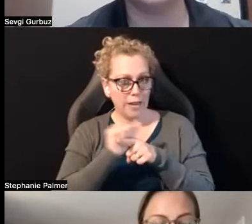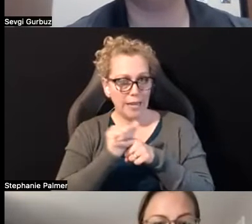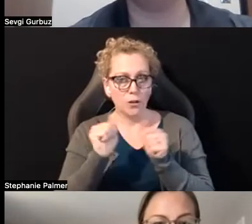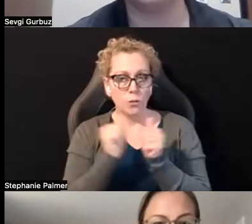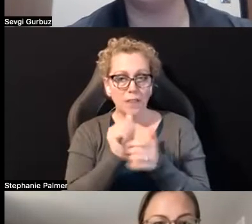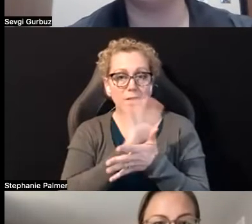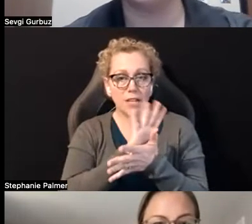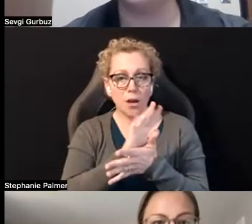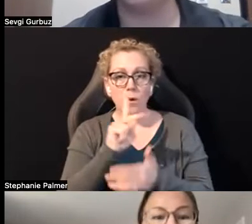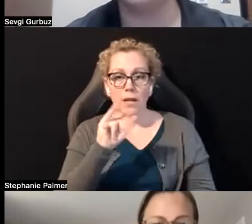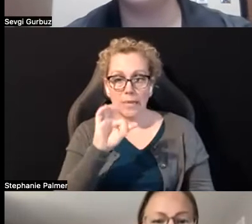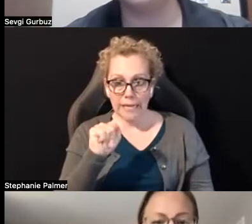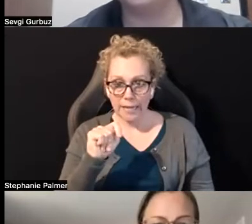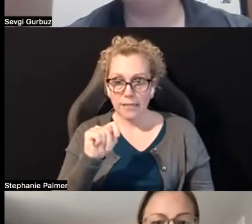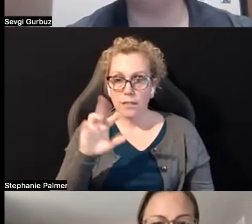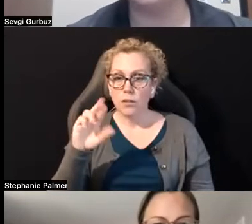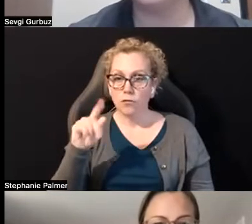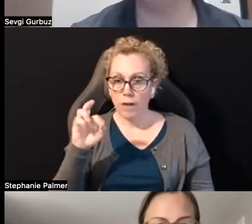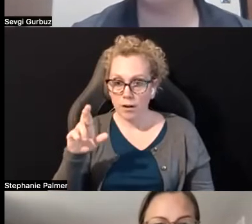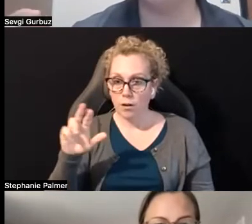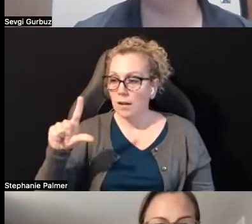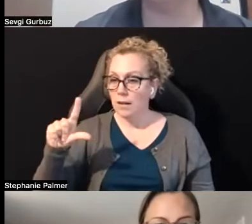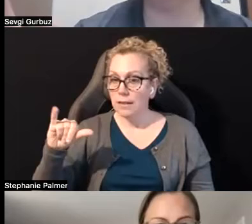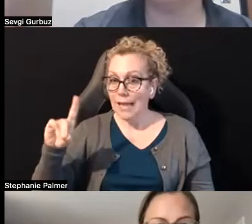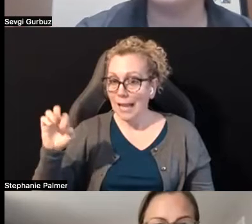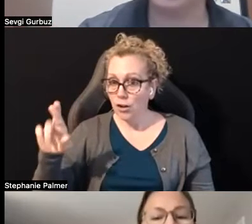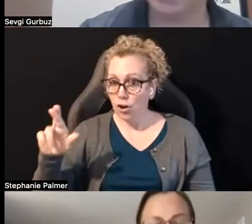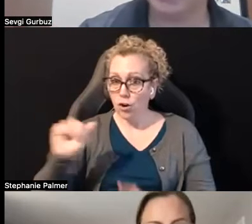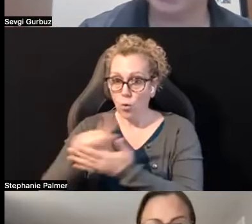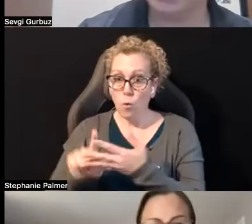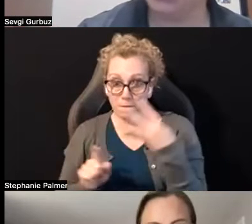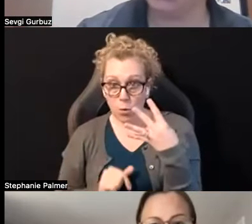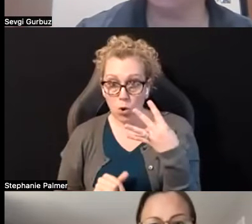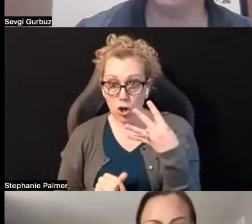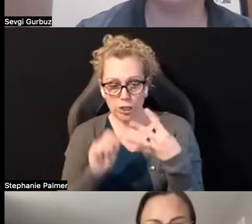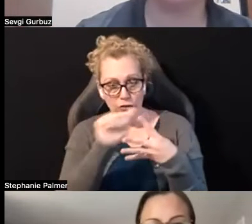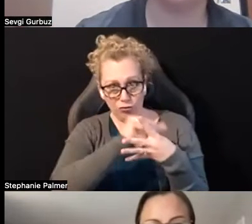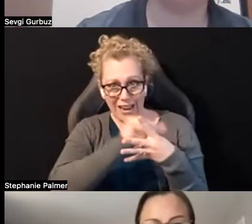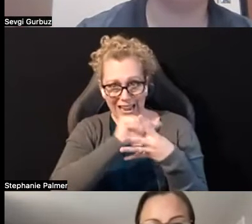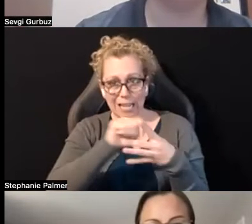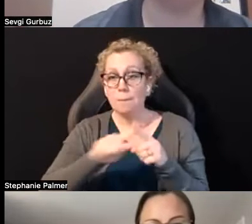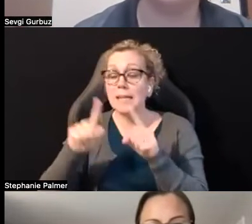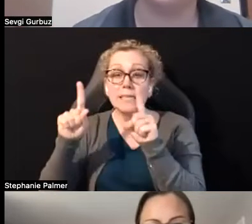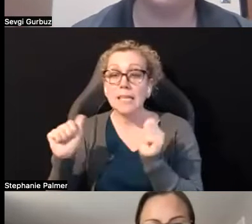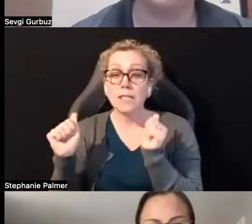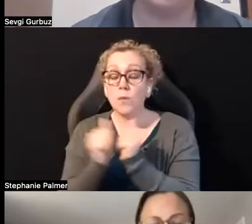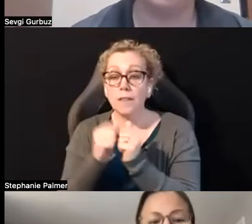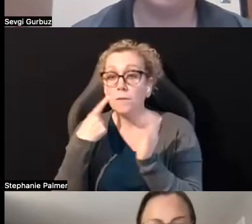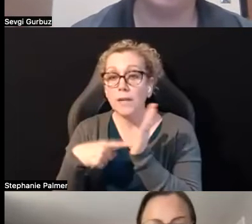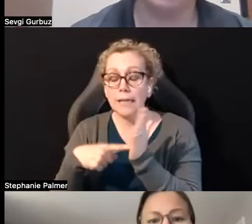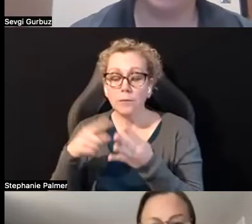video, Connect, radar, and LiDAR, but then only test using, let's say, radar and